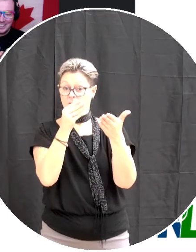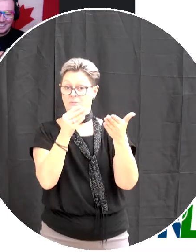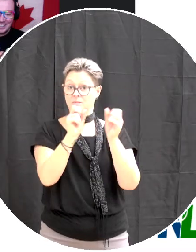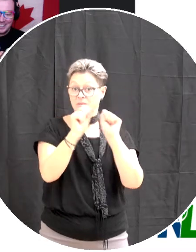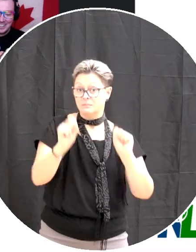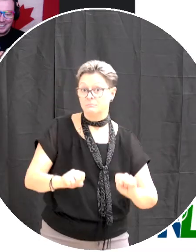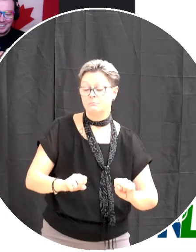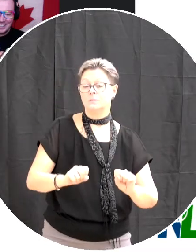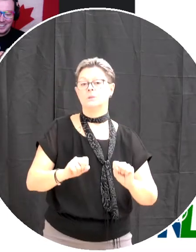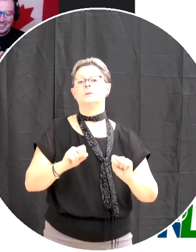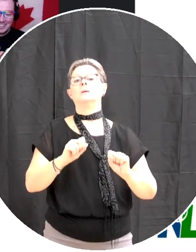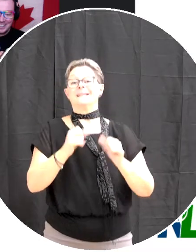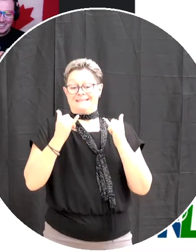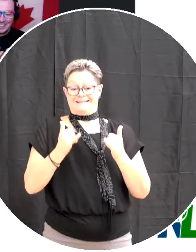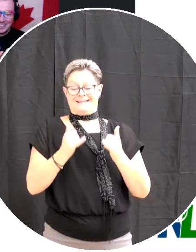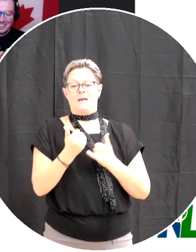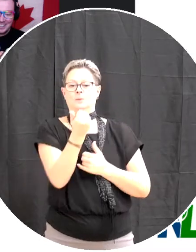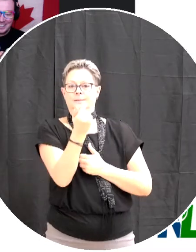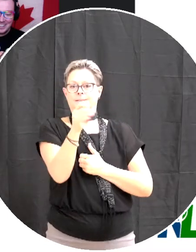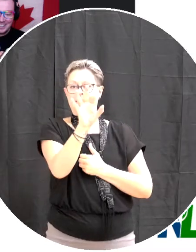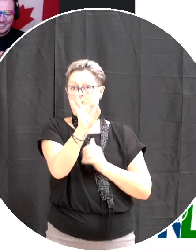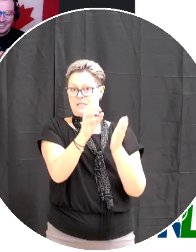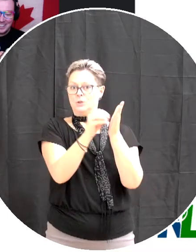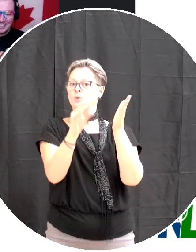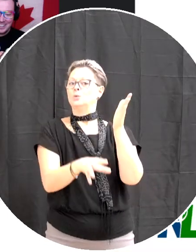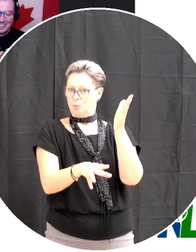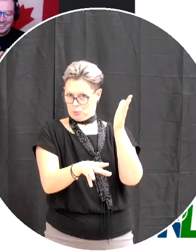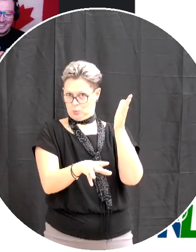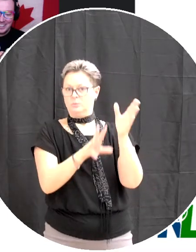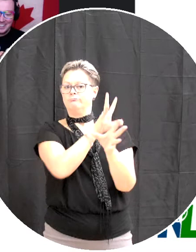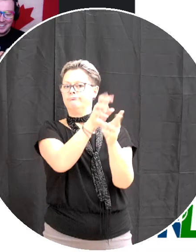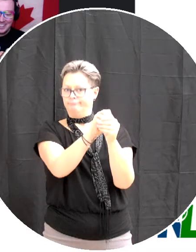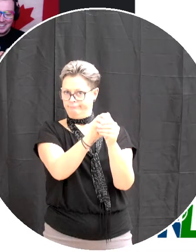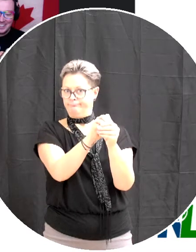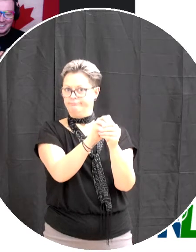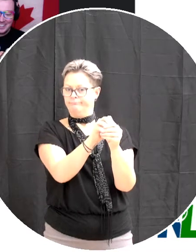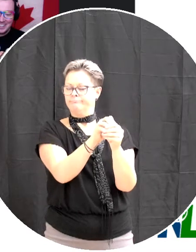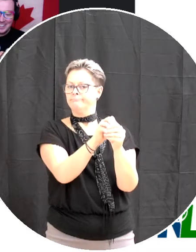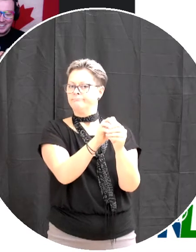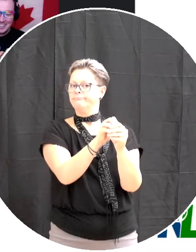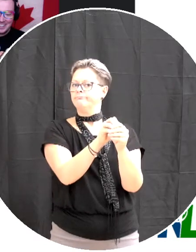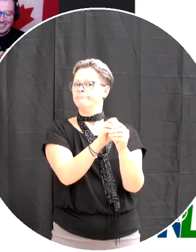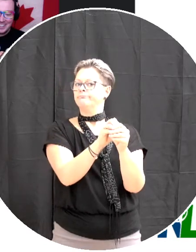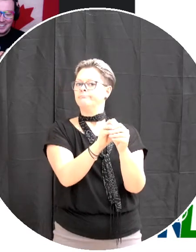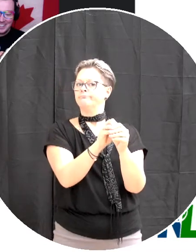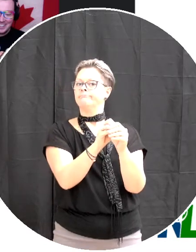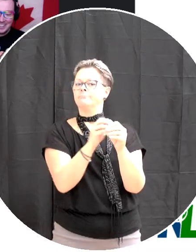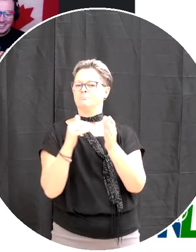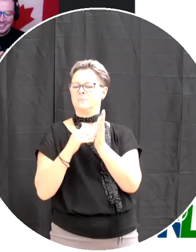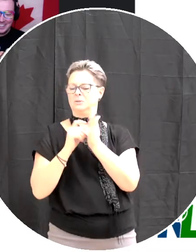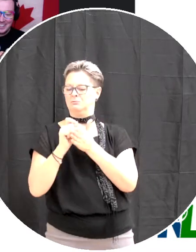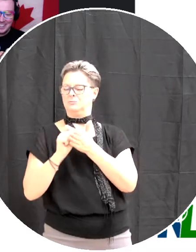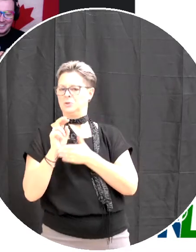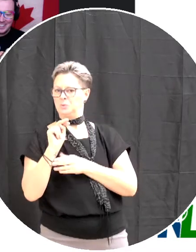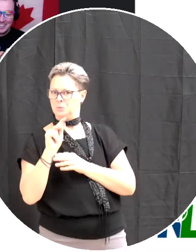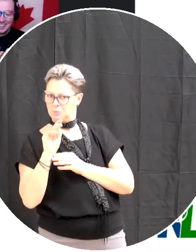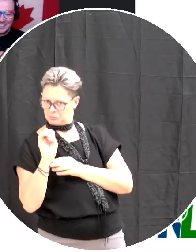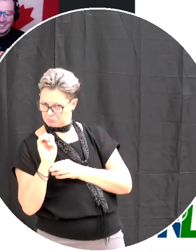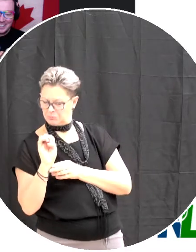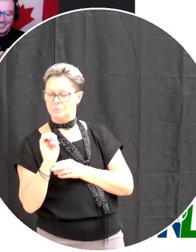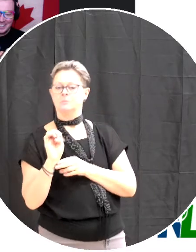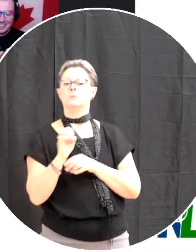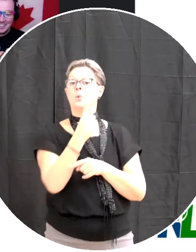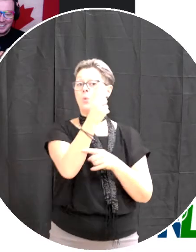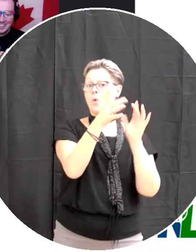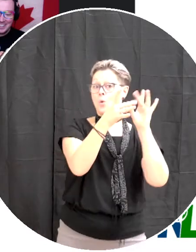we have currently 19 students availing of this service as per medical requirements, and current staff complement is 1 coordinator and